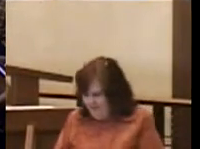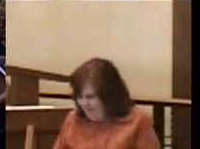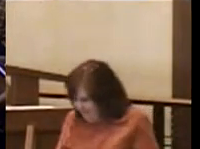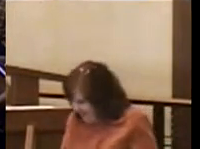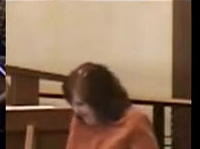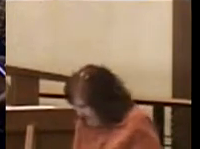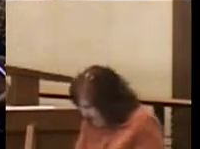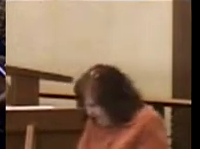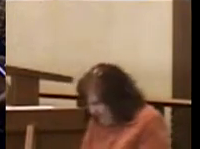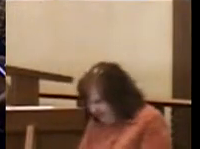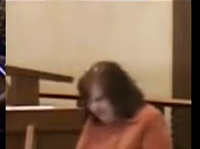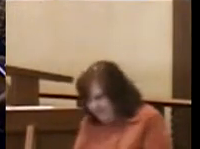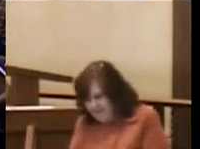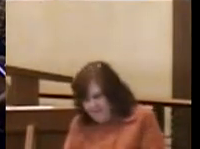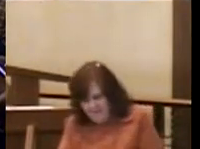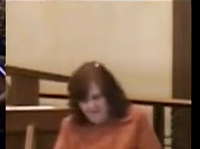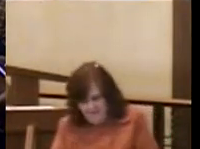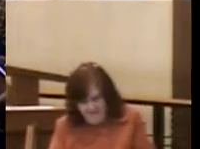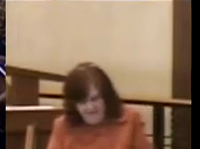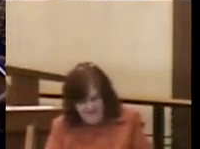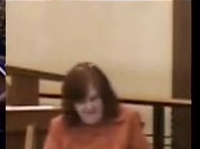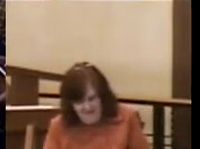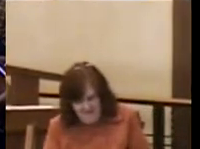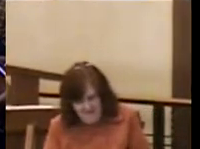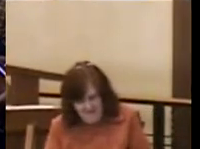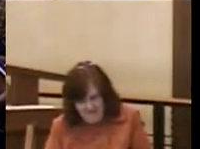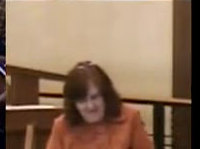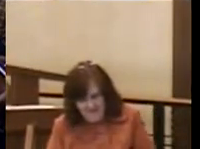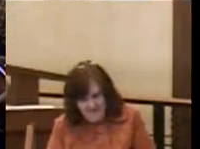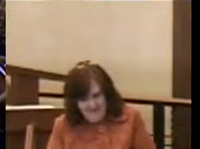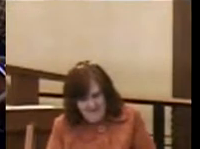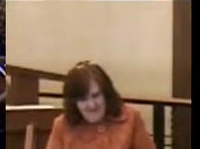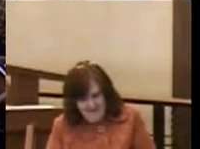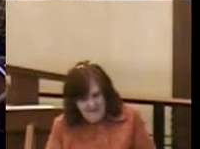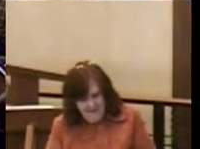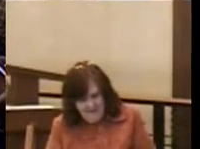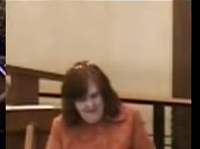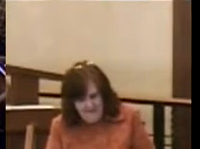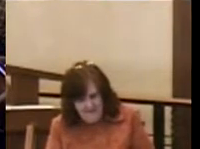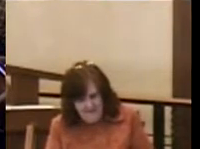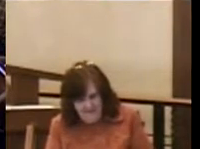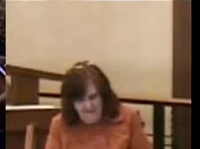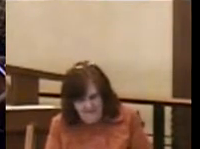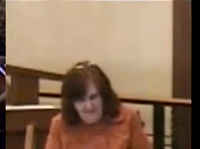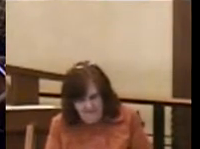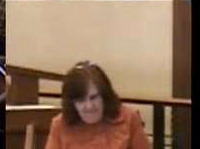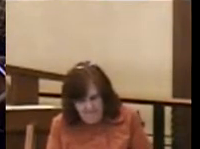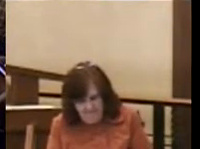Thank you.